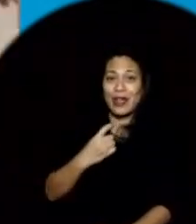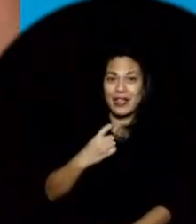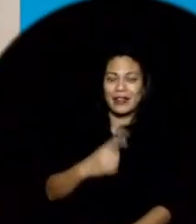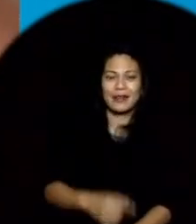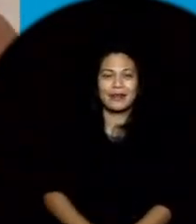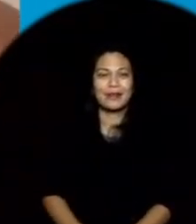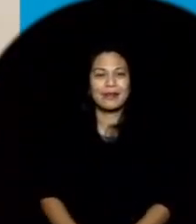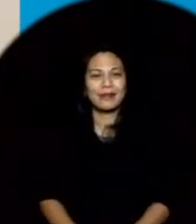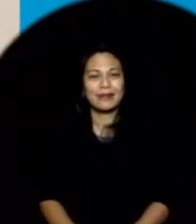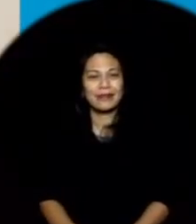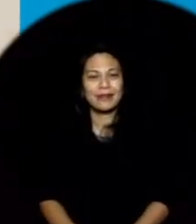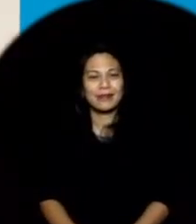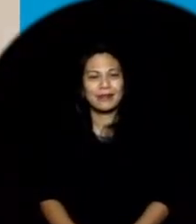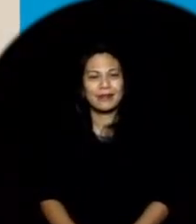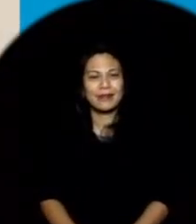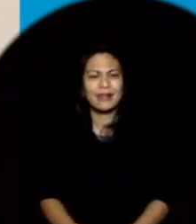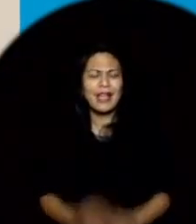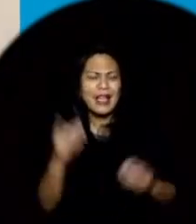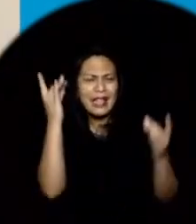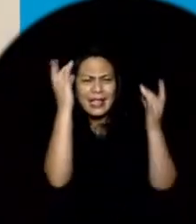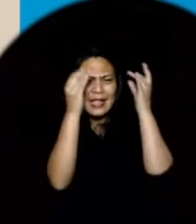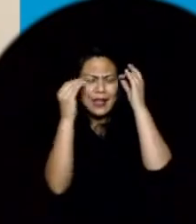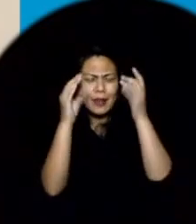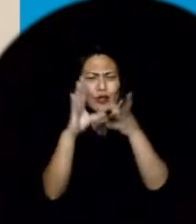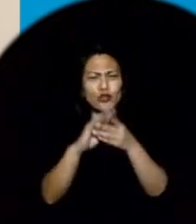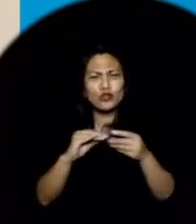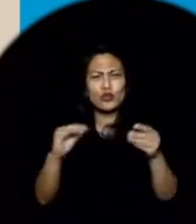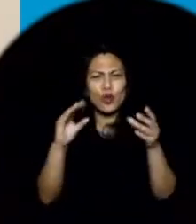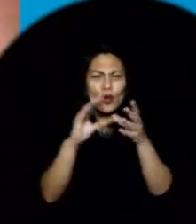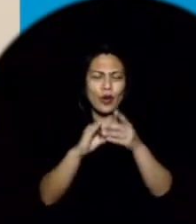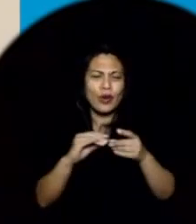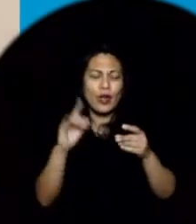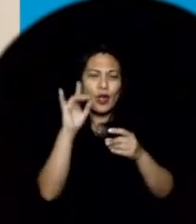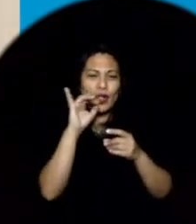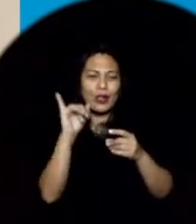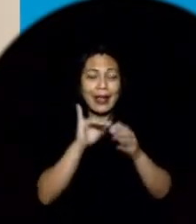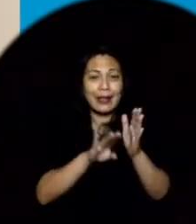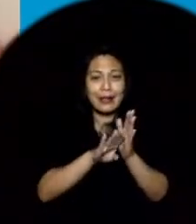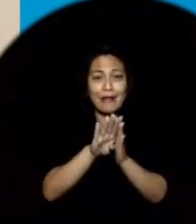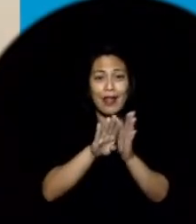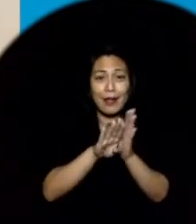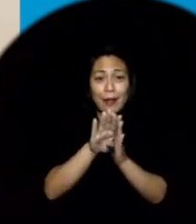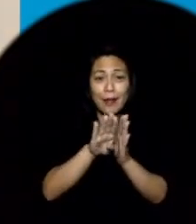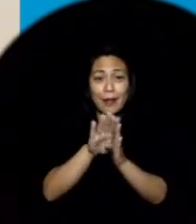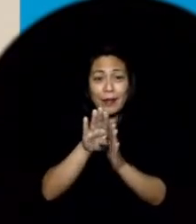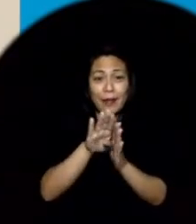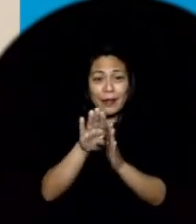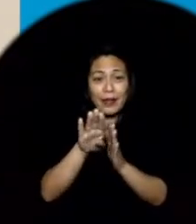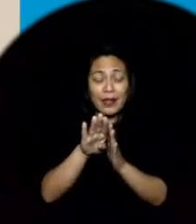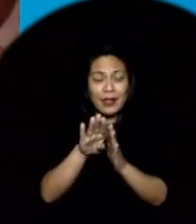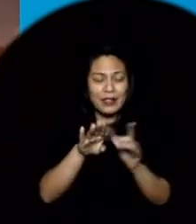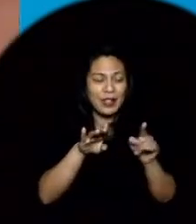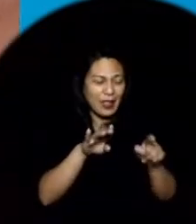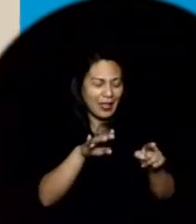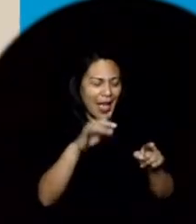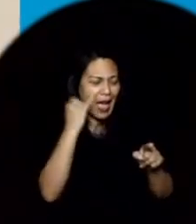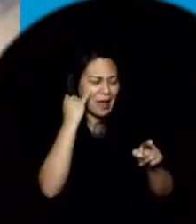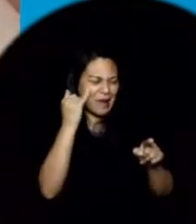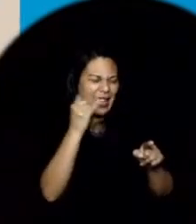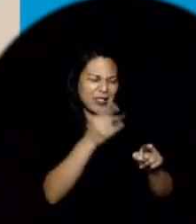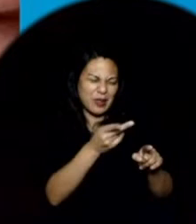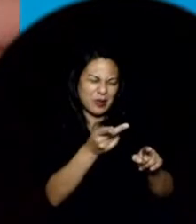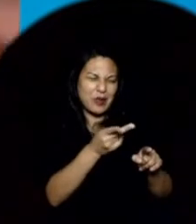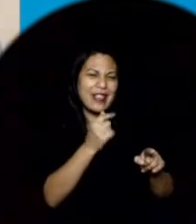red. Think about the stories that I create when I do these. So I imagine that these ladies are